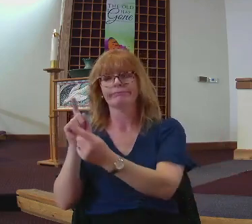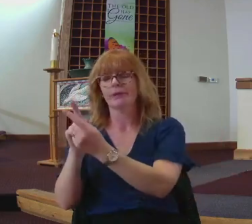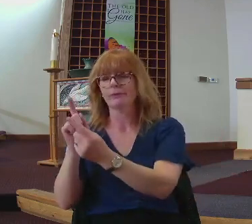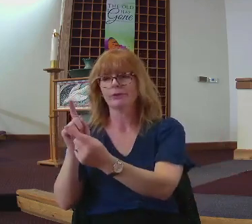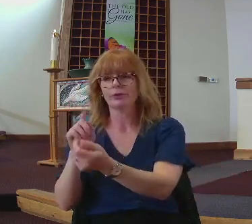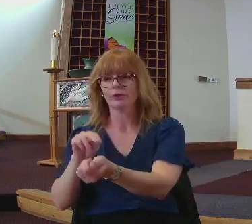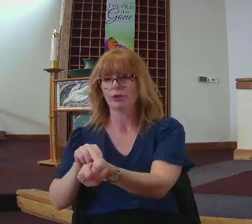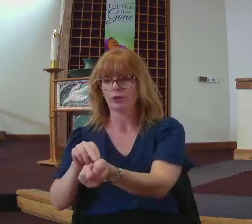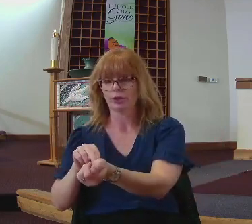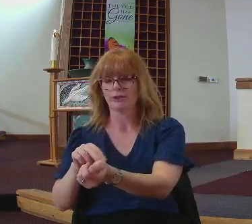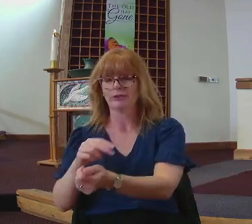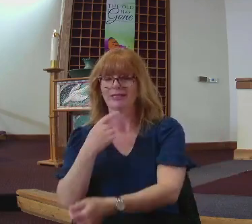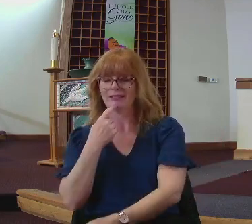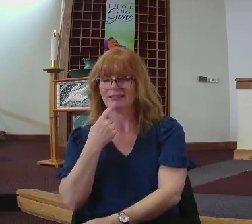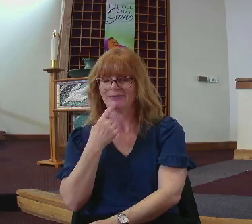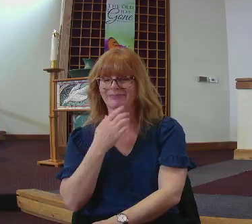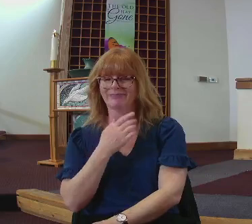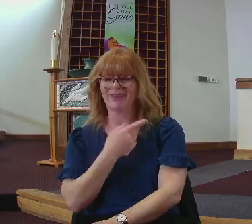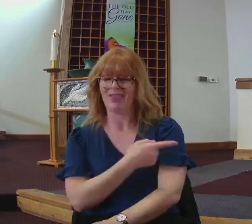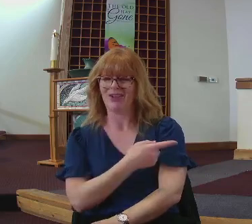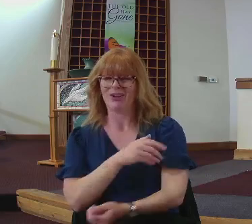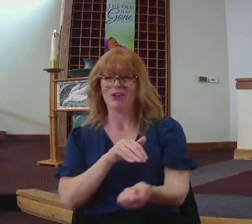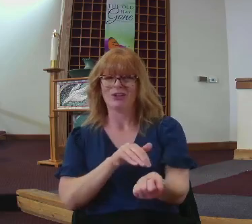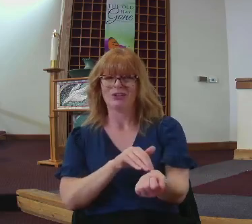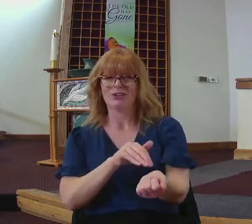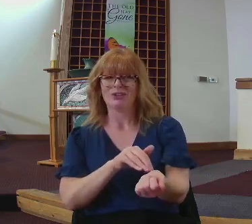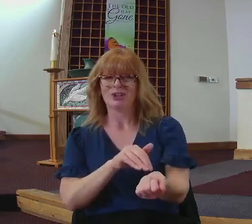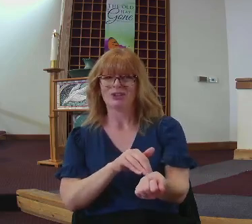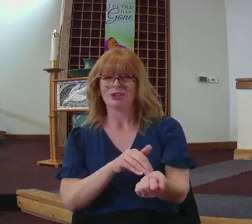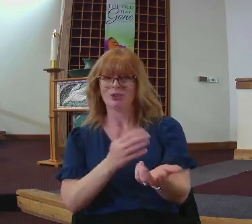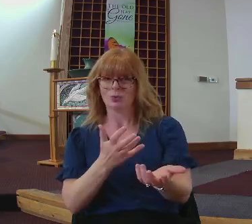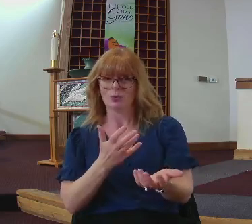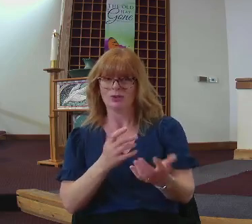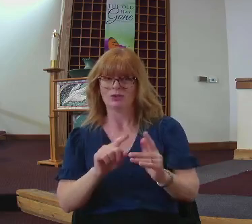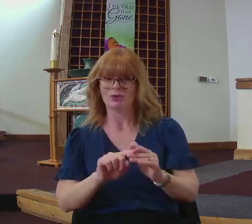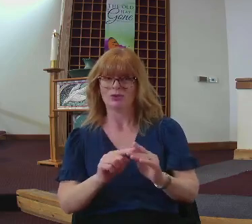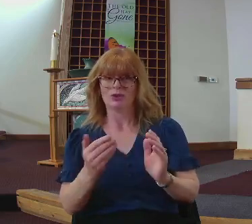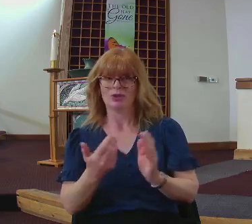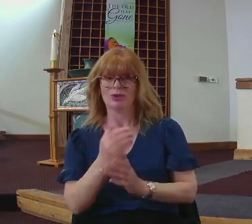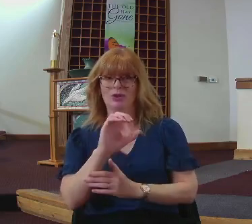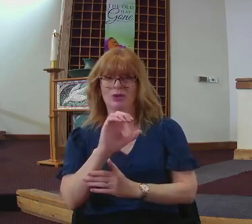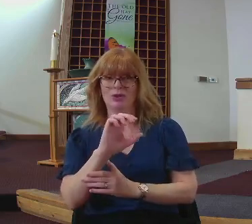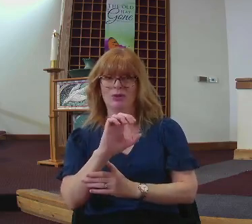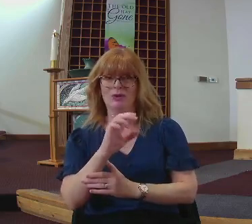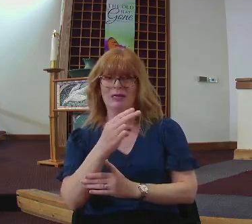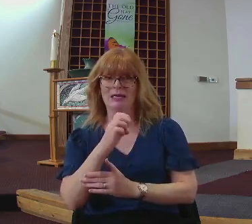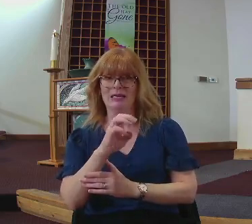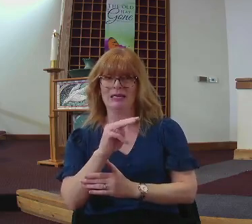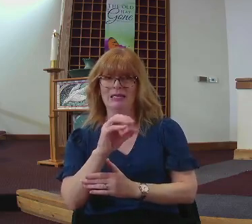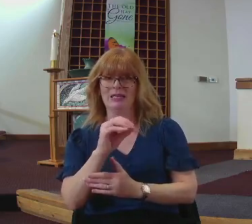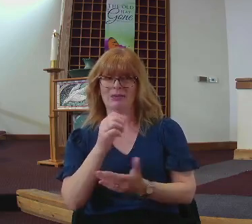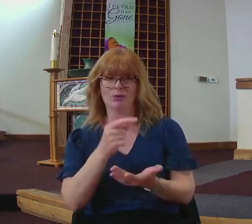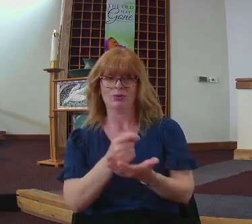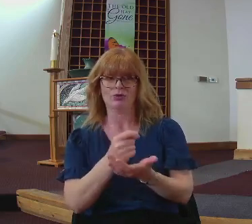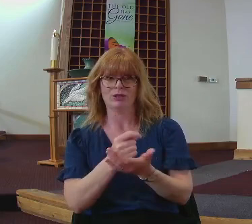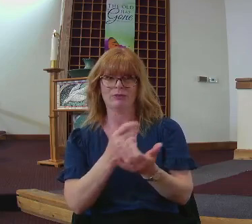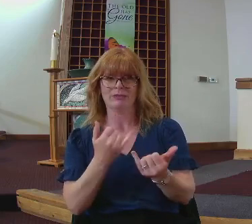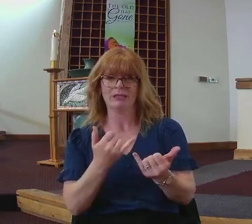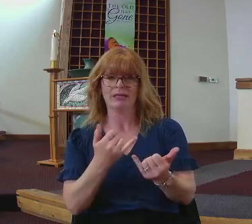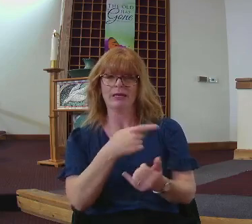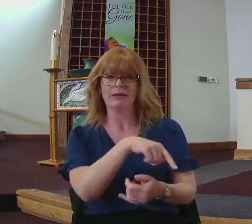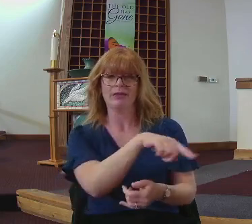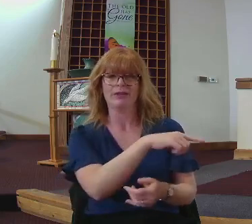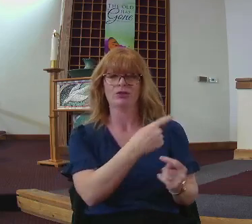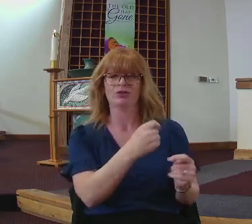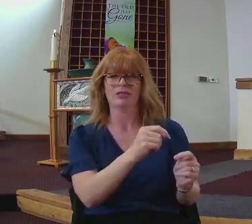said, their doctor is apparently wanting to begin a new chemo treatment today. And they're wrestling with